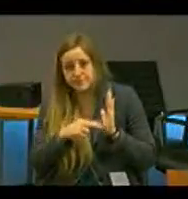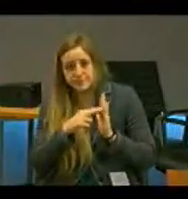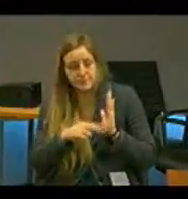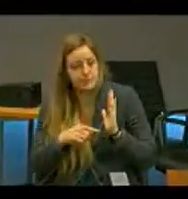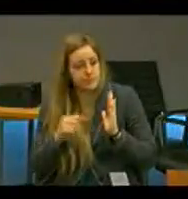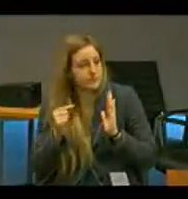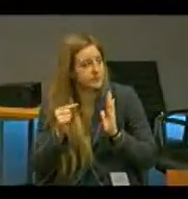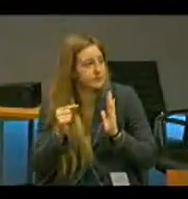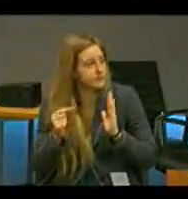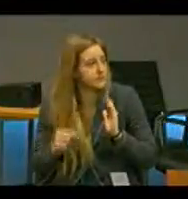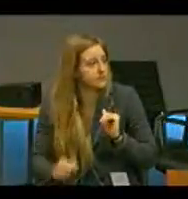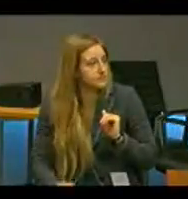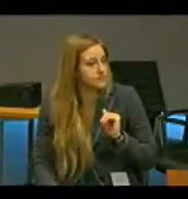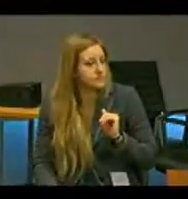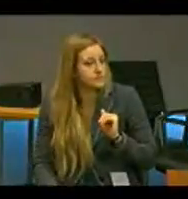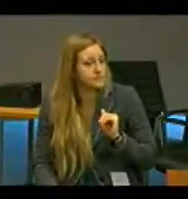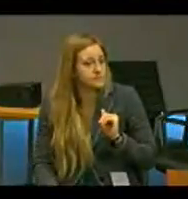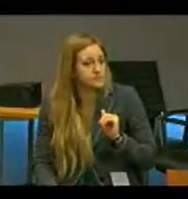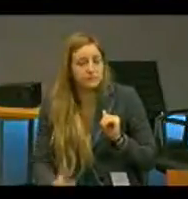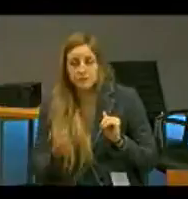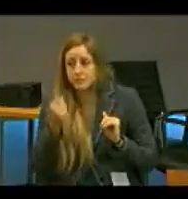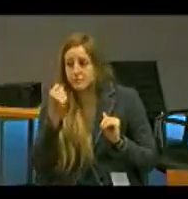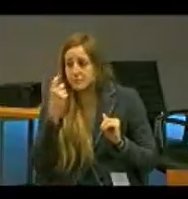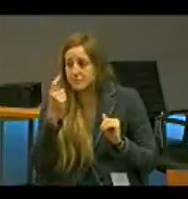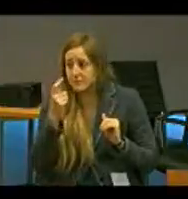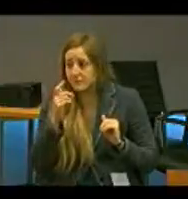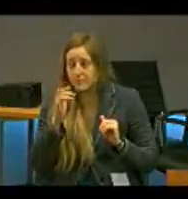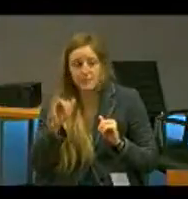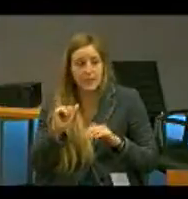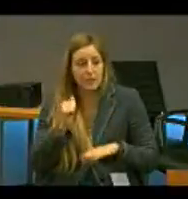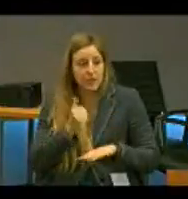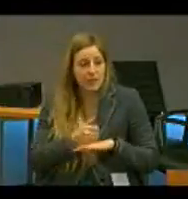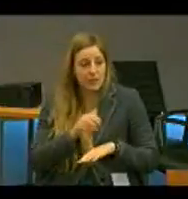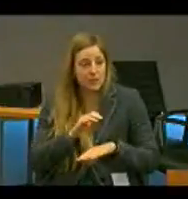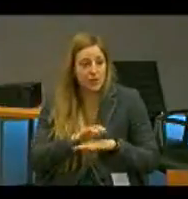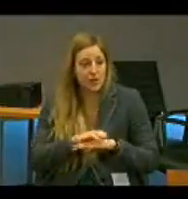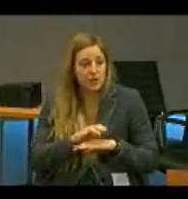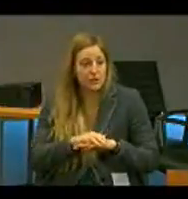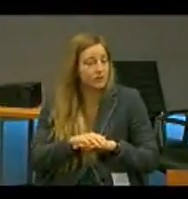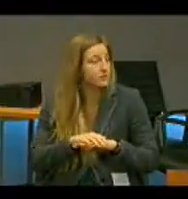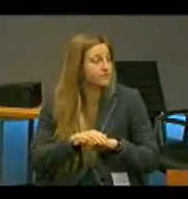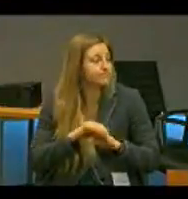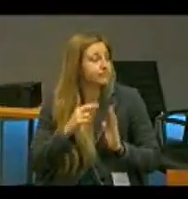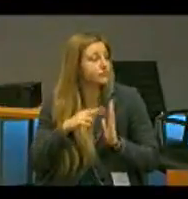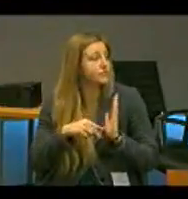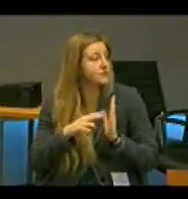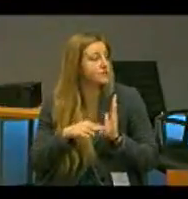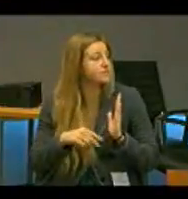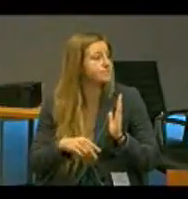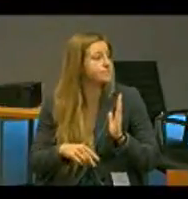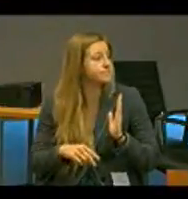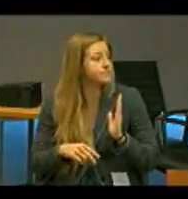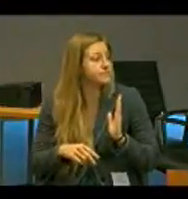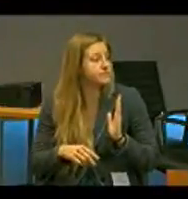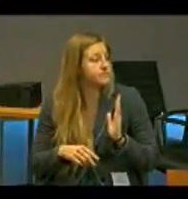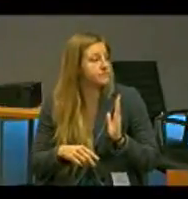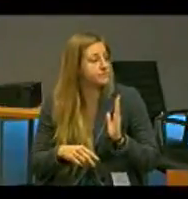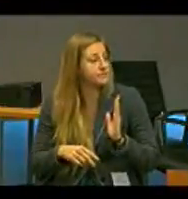has been based on the premise that generally reducing adverse discipline outcomes will tend to